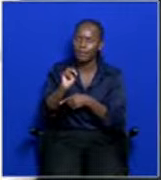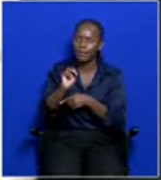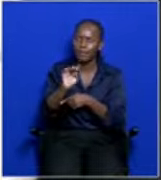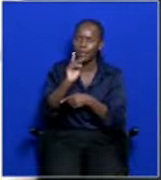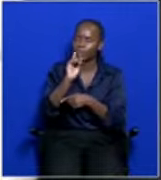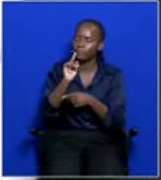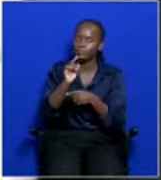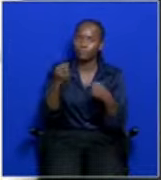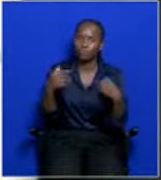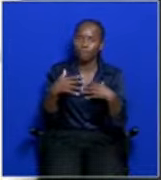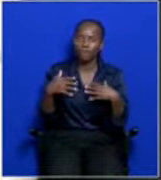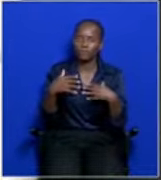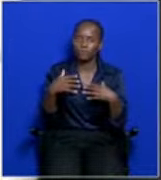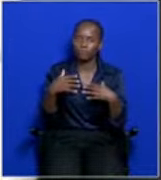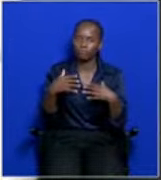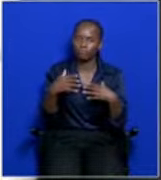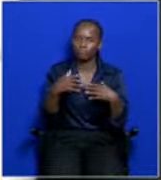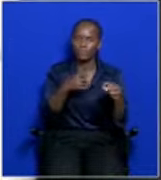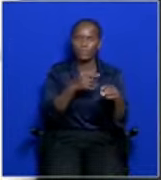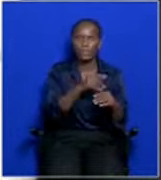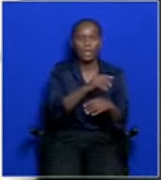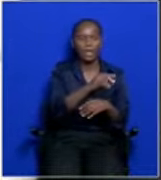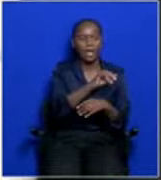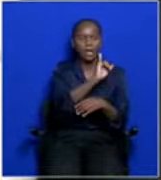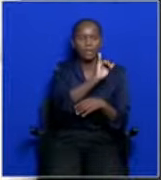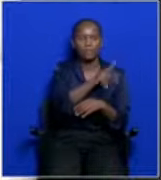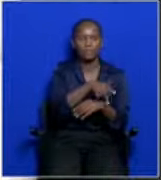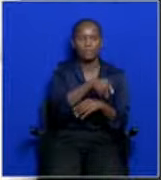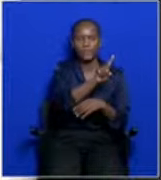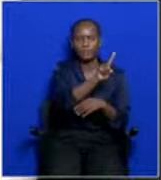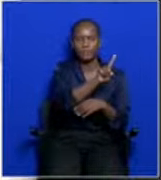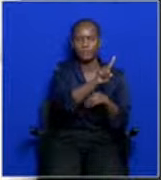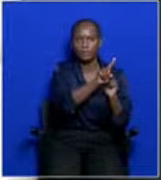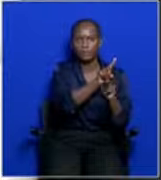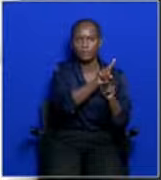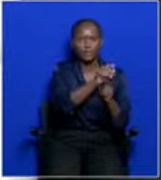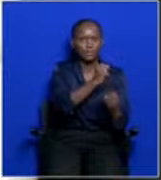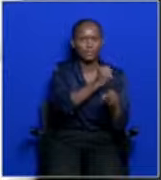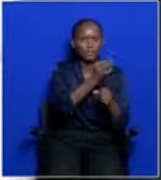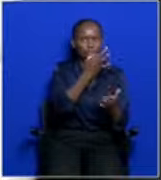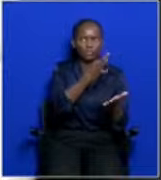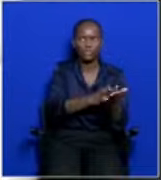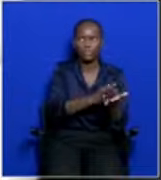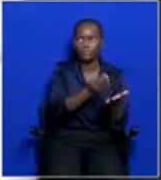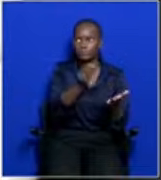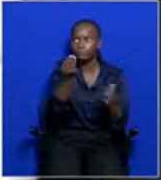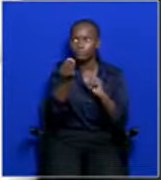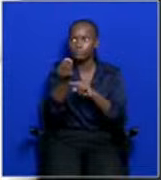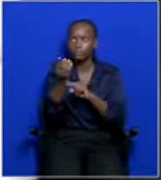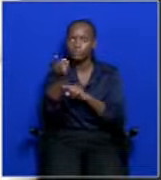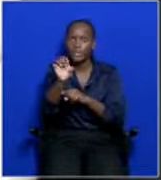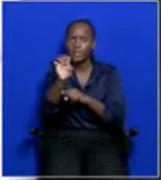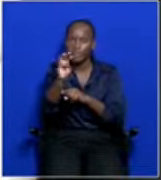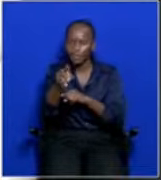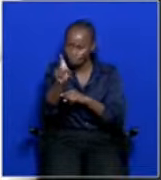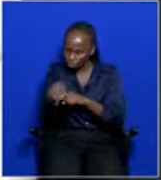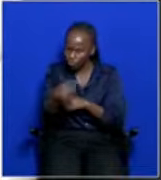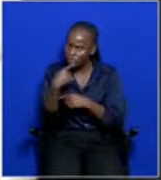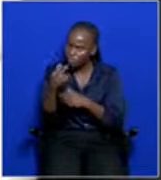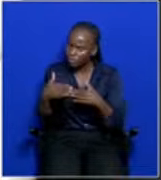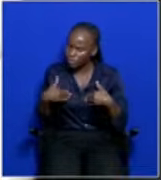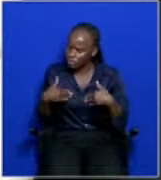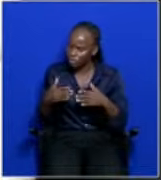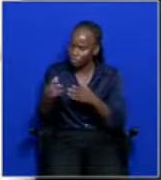that you need to introduce these kind of records, because for purposes of our investigations